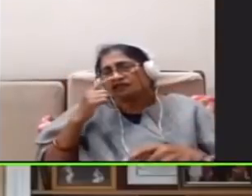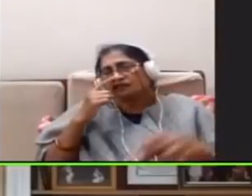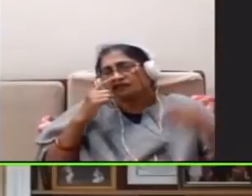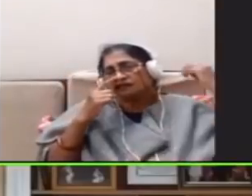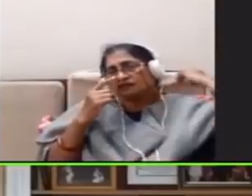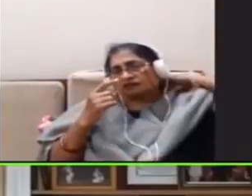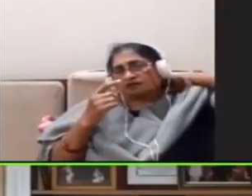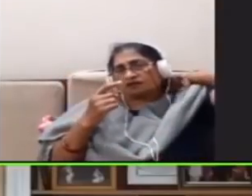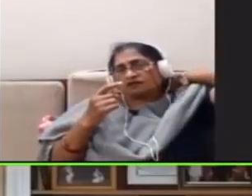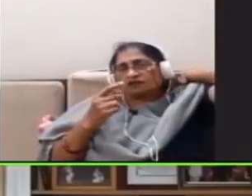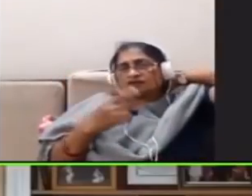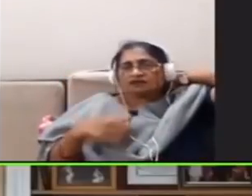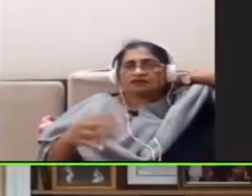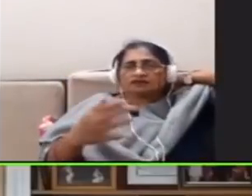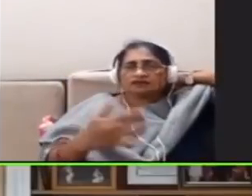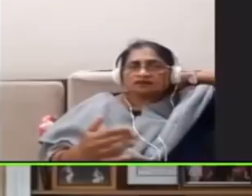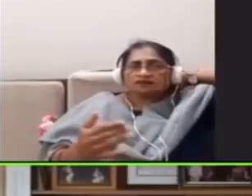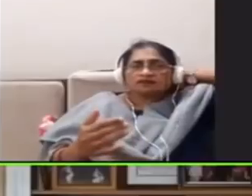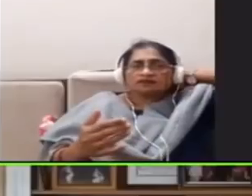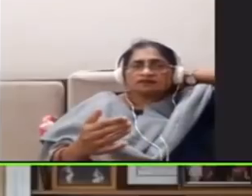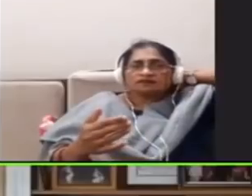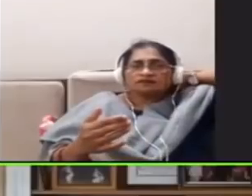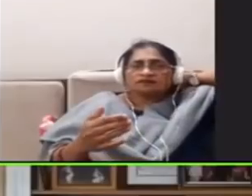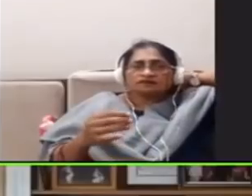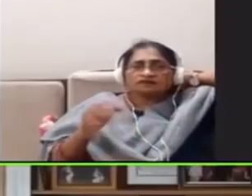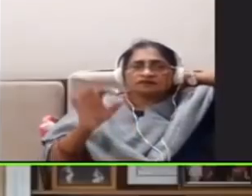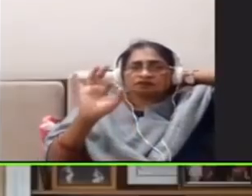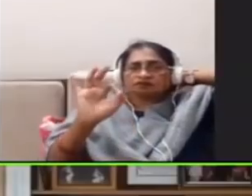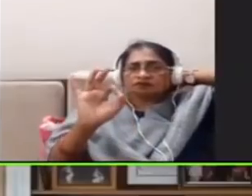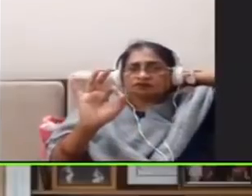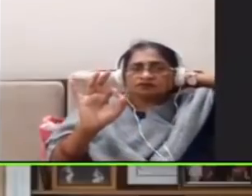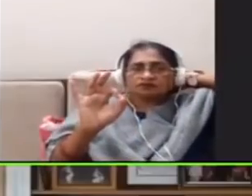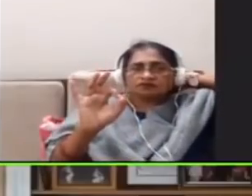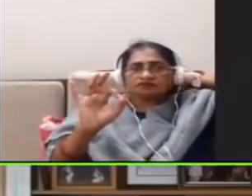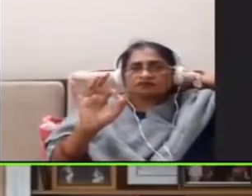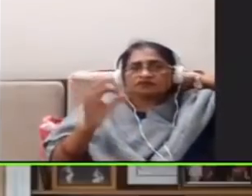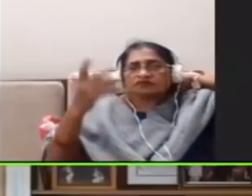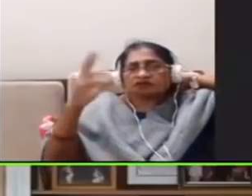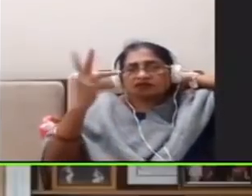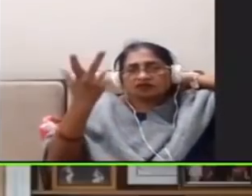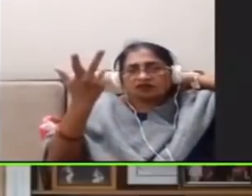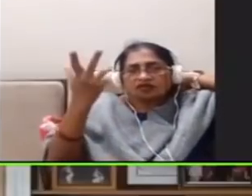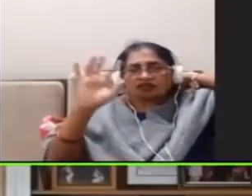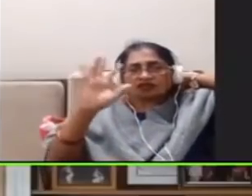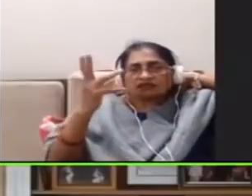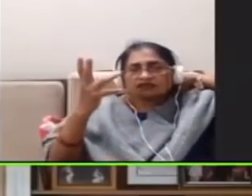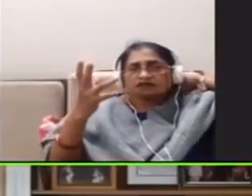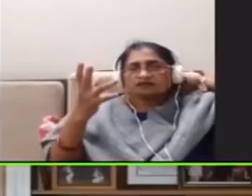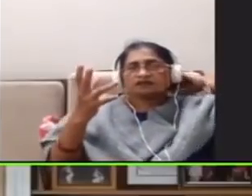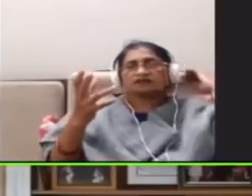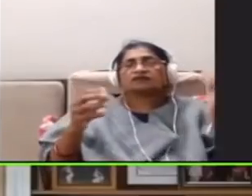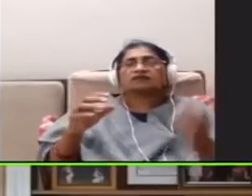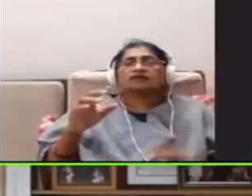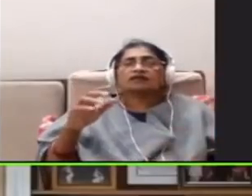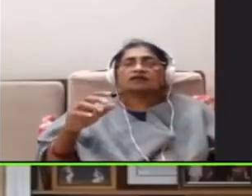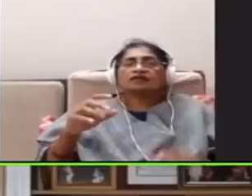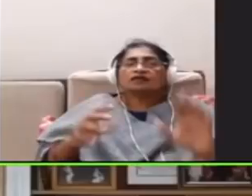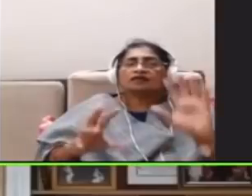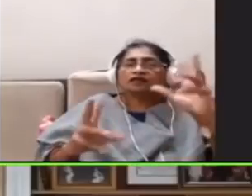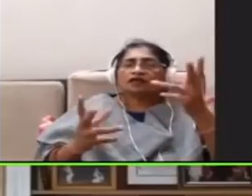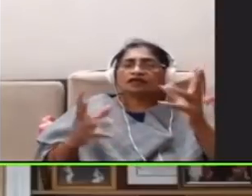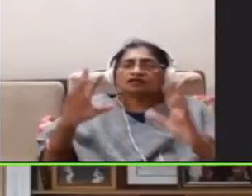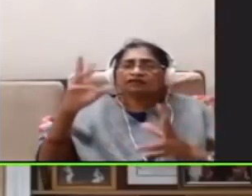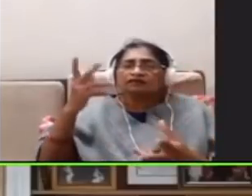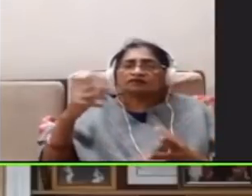they came here and they did a fantastic dance performance, and we made them three or four